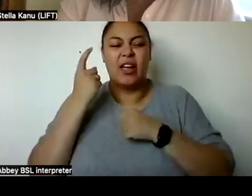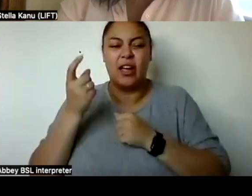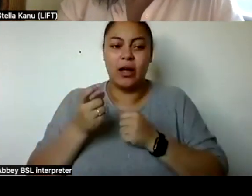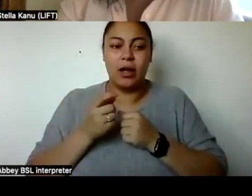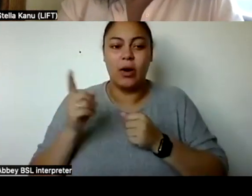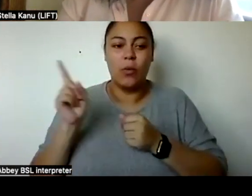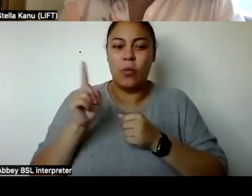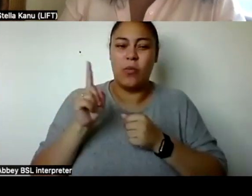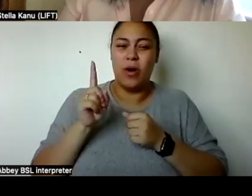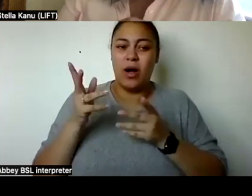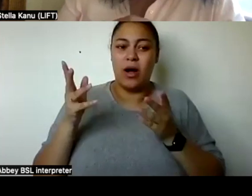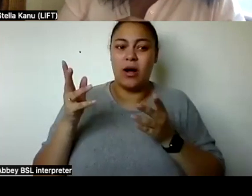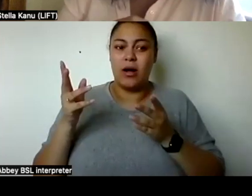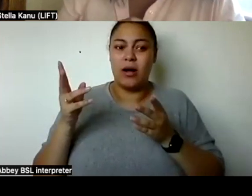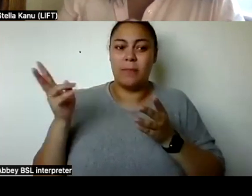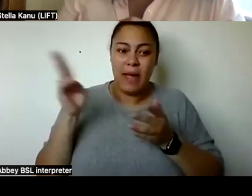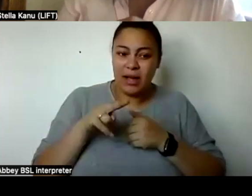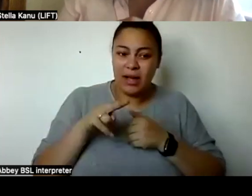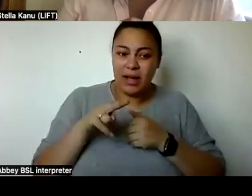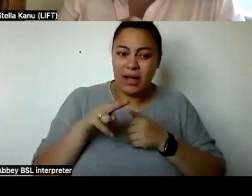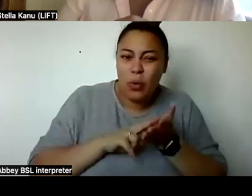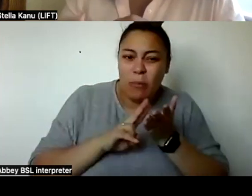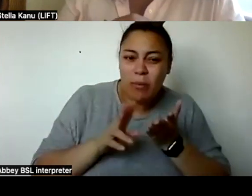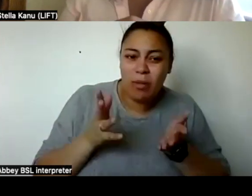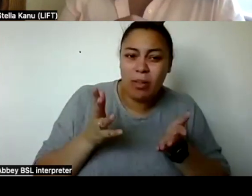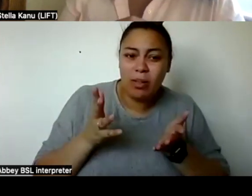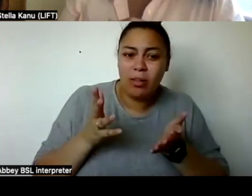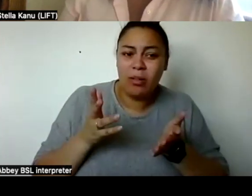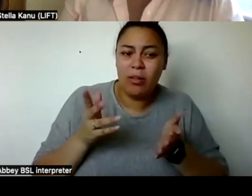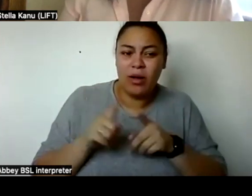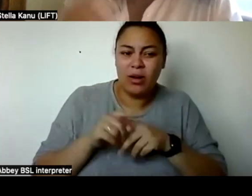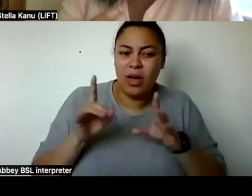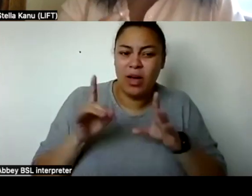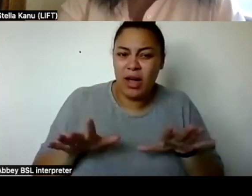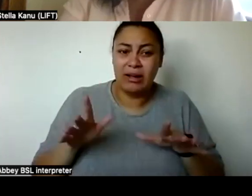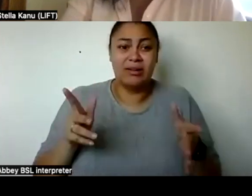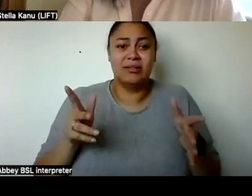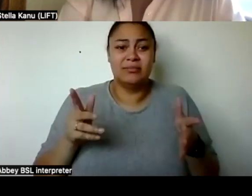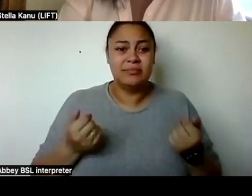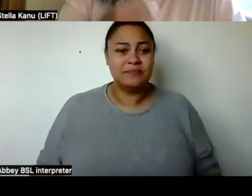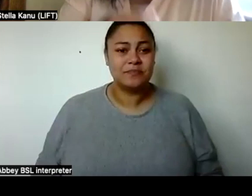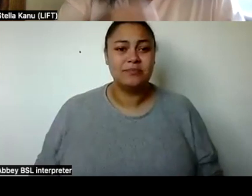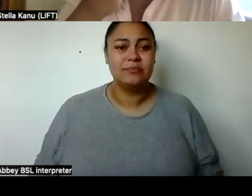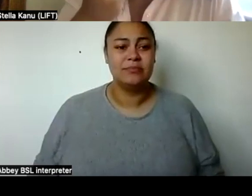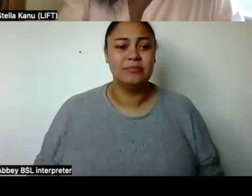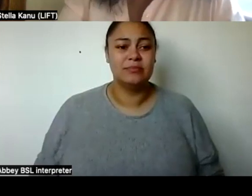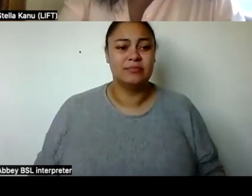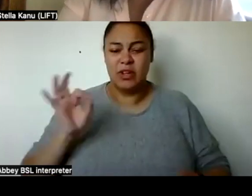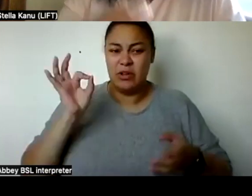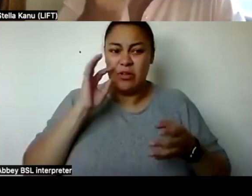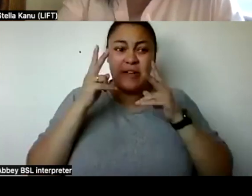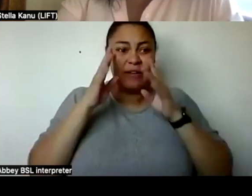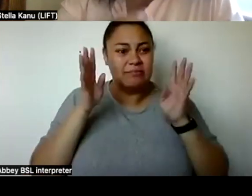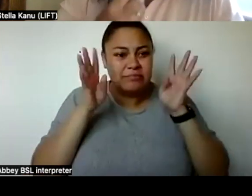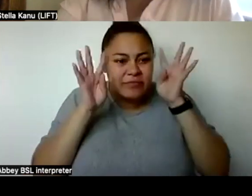from a freelancer's perspective. And all of that kind of didn't uncover this need for innovation. It was this need for